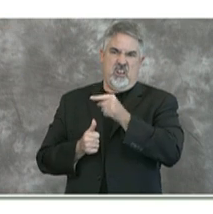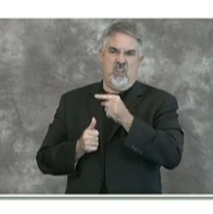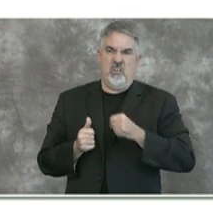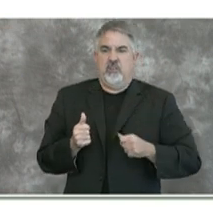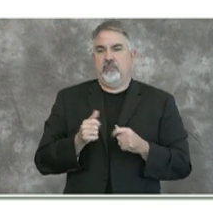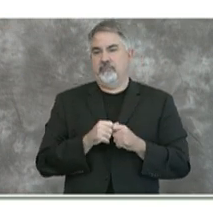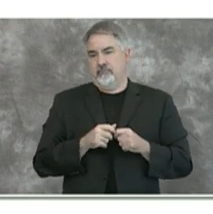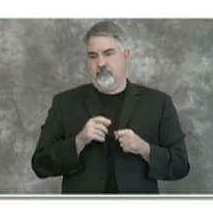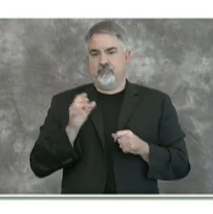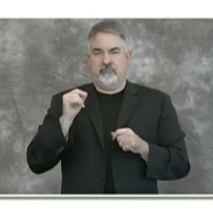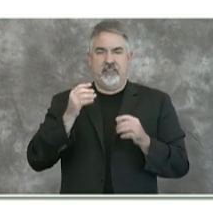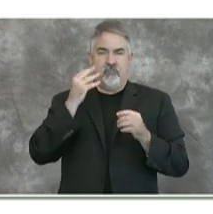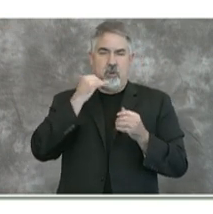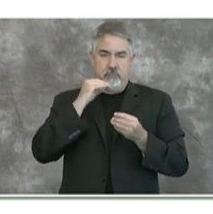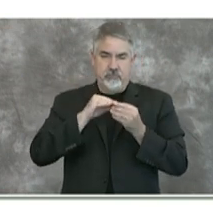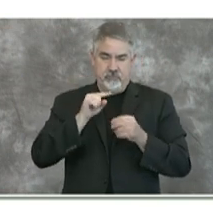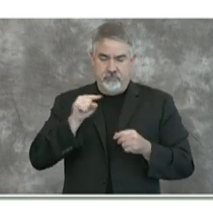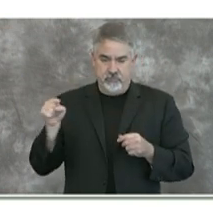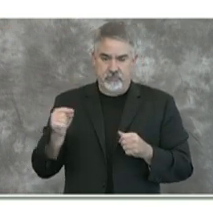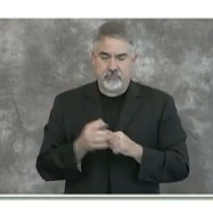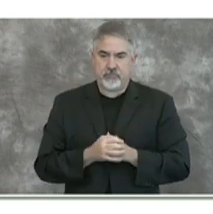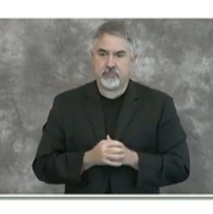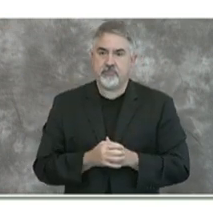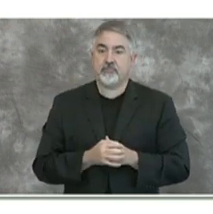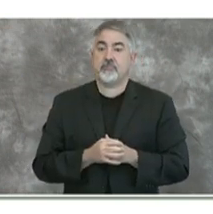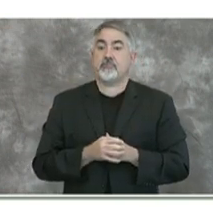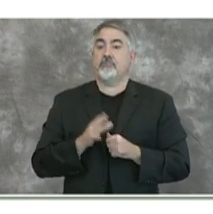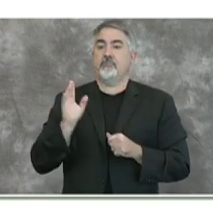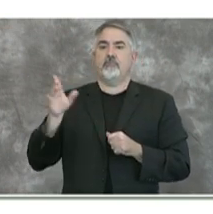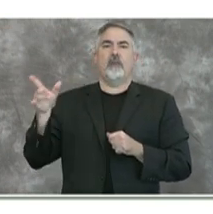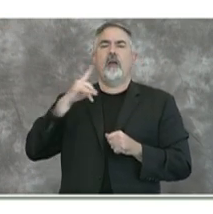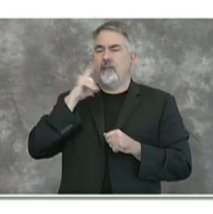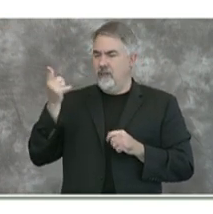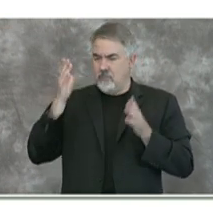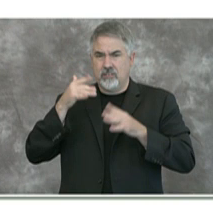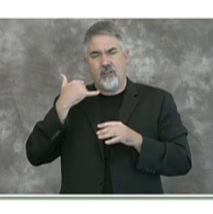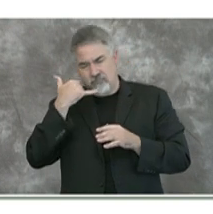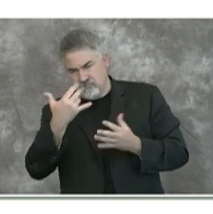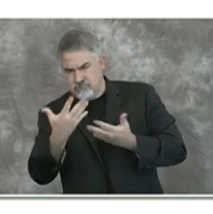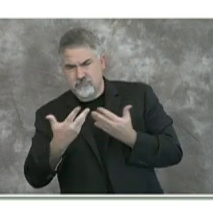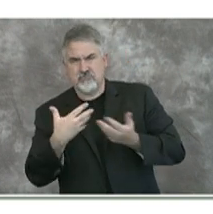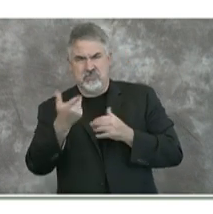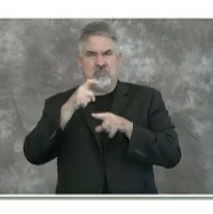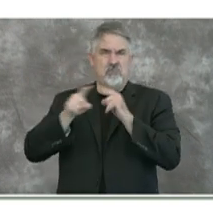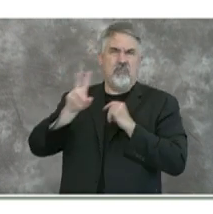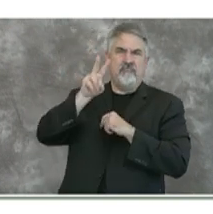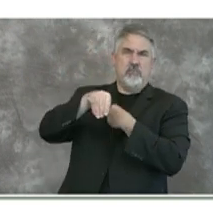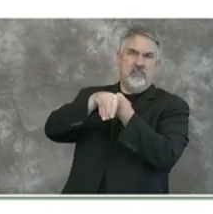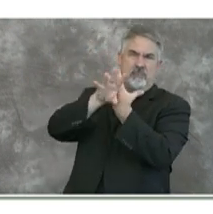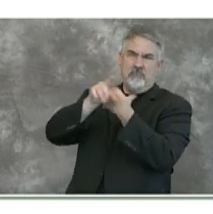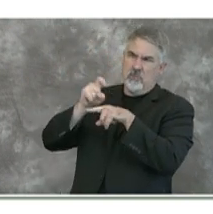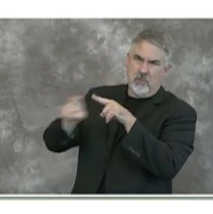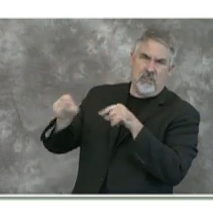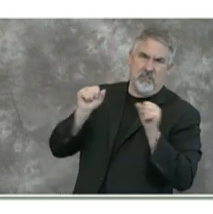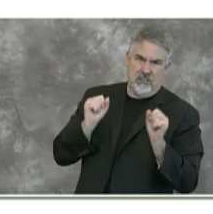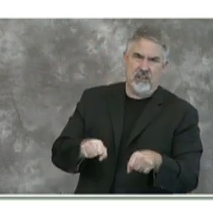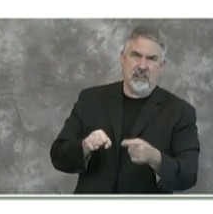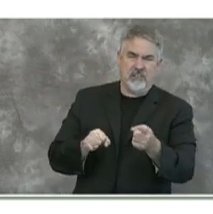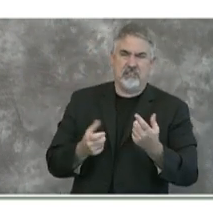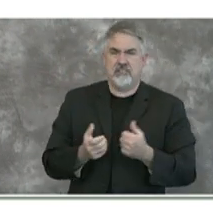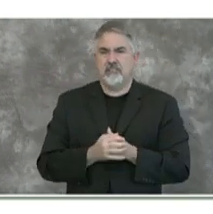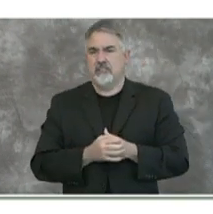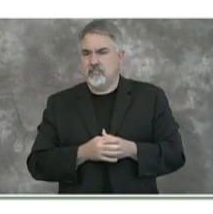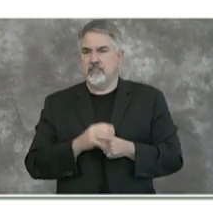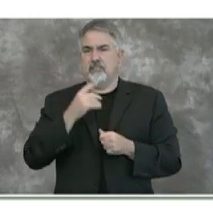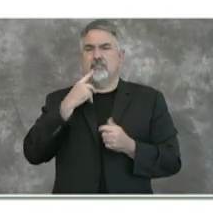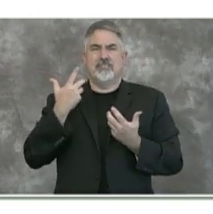888-724-7240, and a wonderful person will be on the other end of the line to help walk you through the challenges you may be facing, connect you to